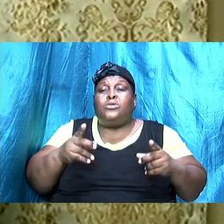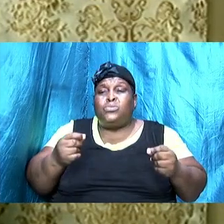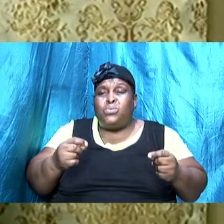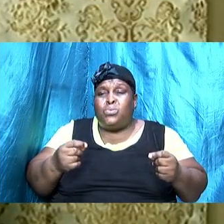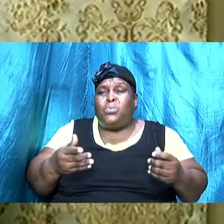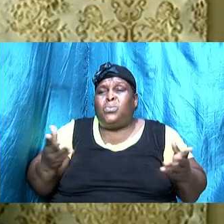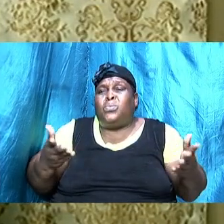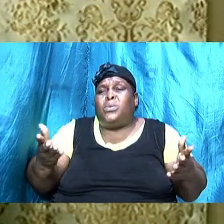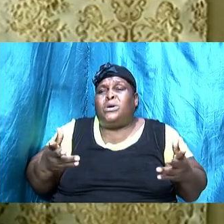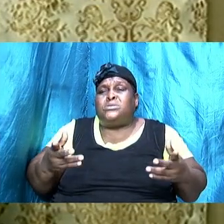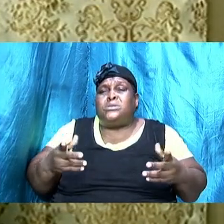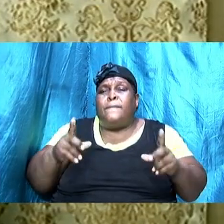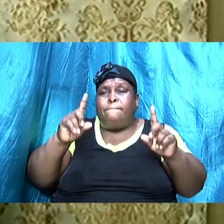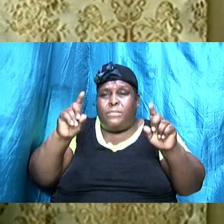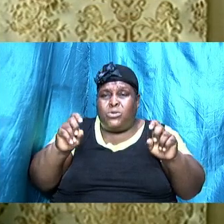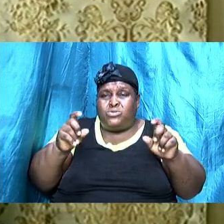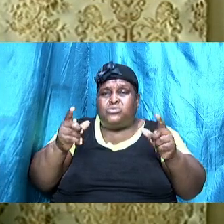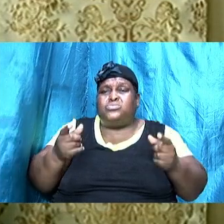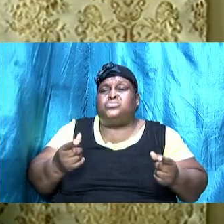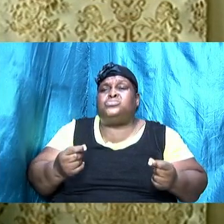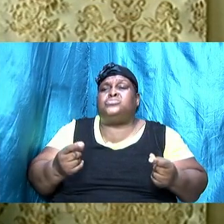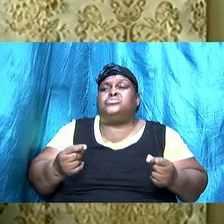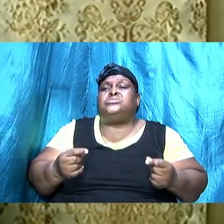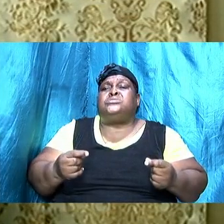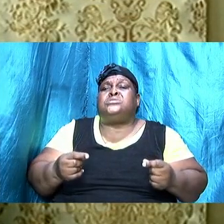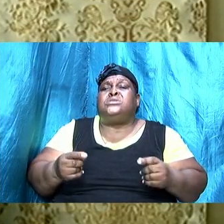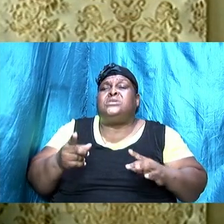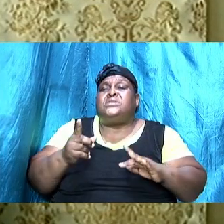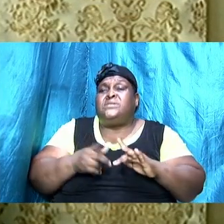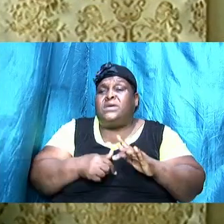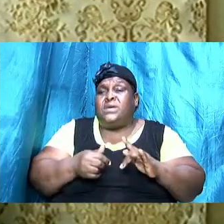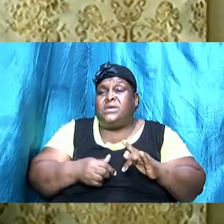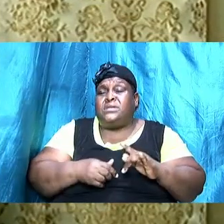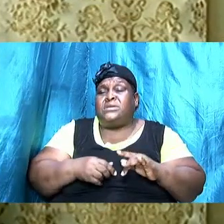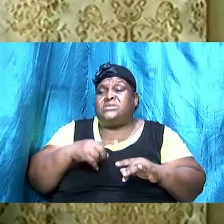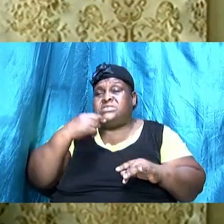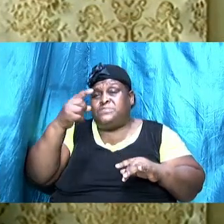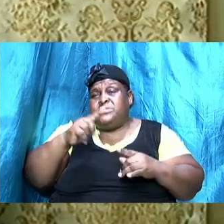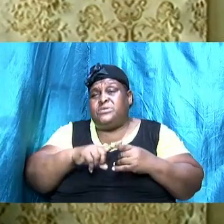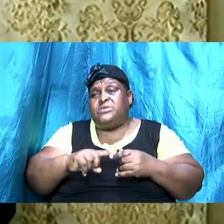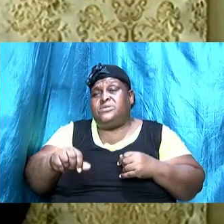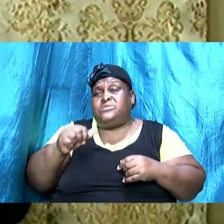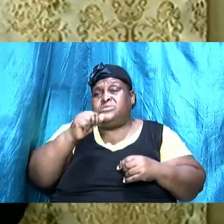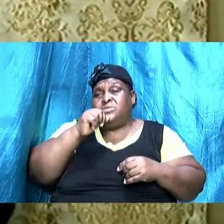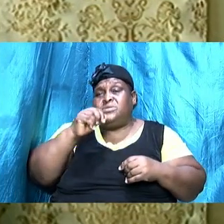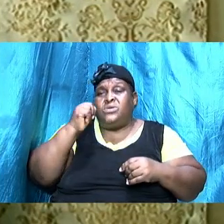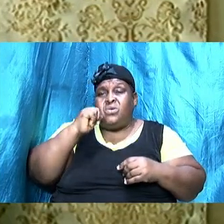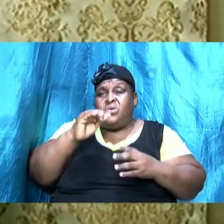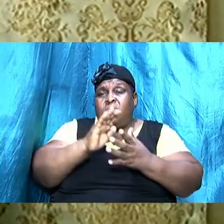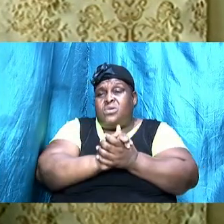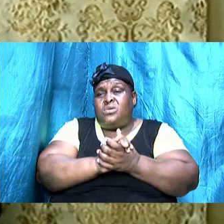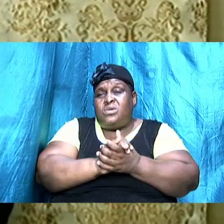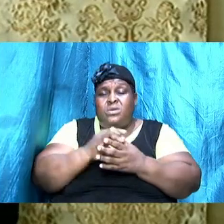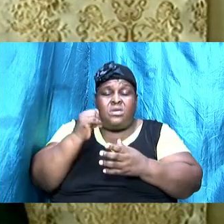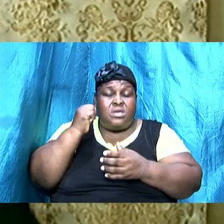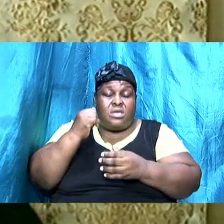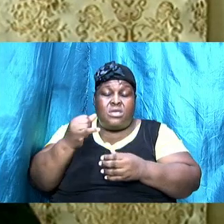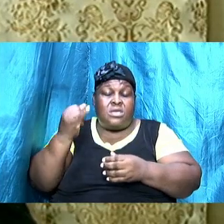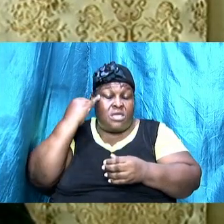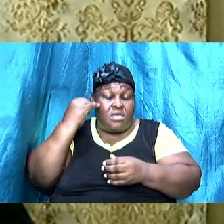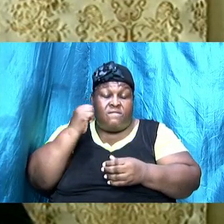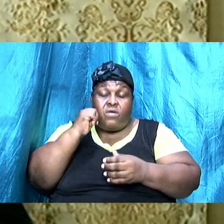do. And then I wanted to speak to the ladies, because if your husband comes